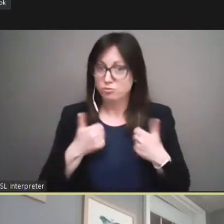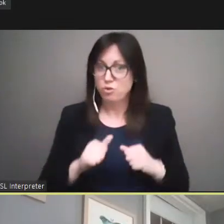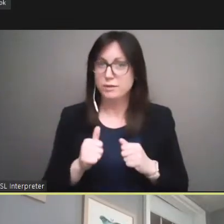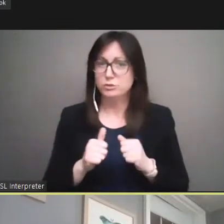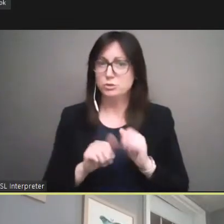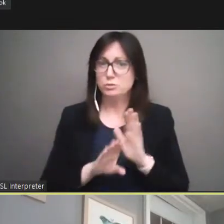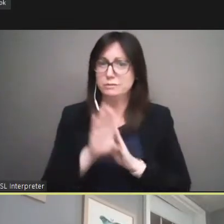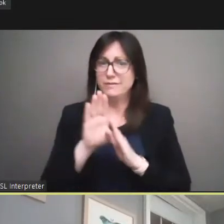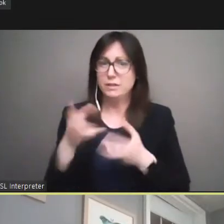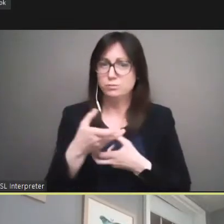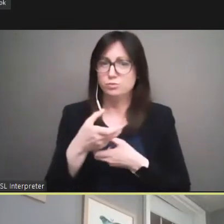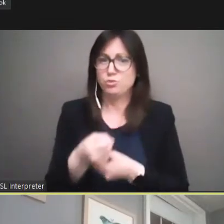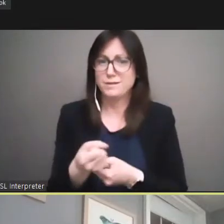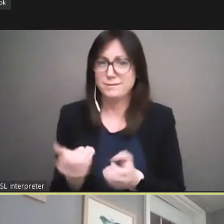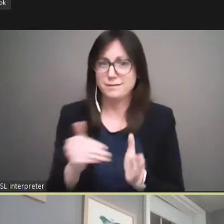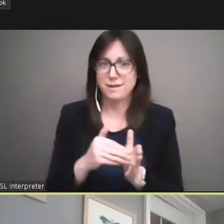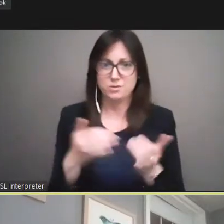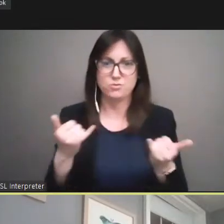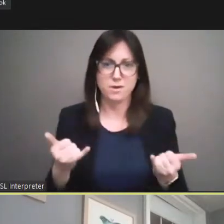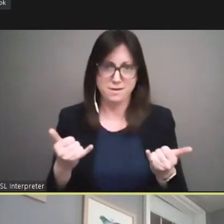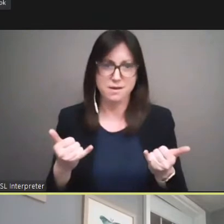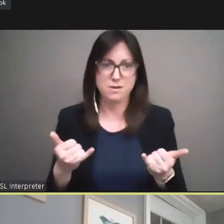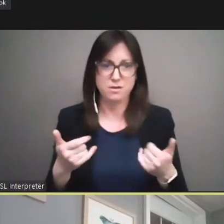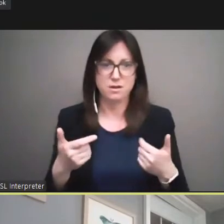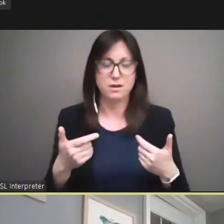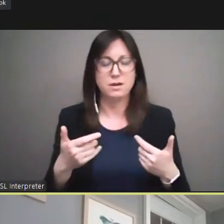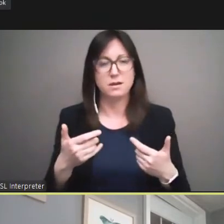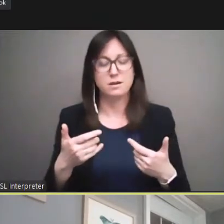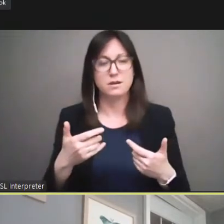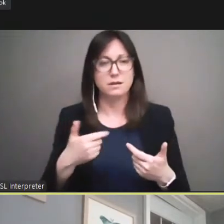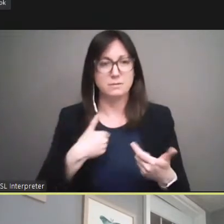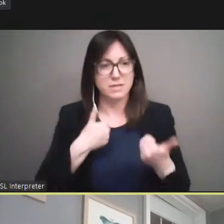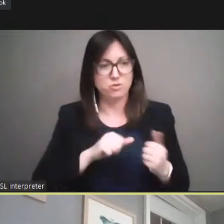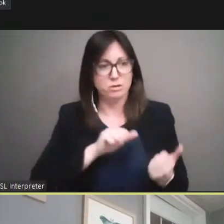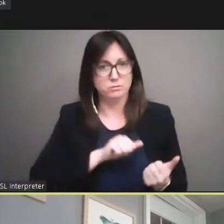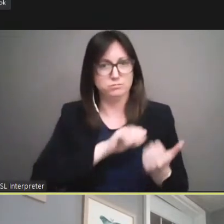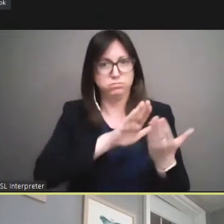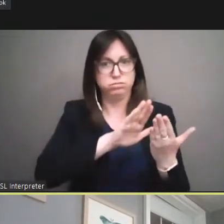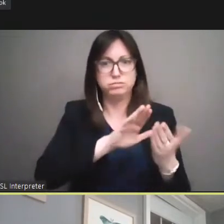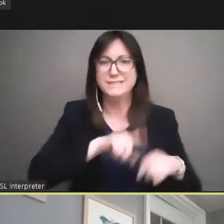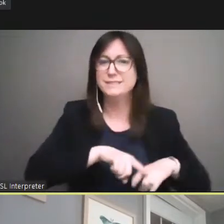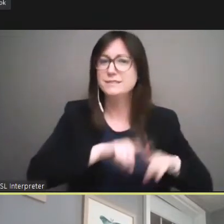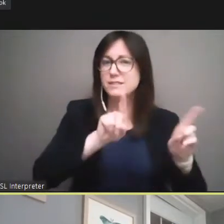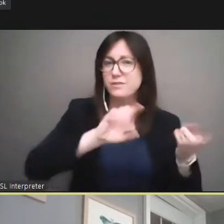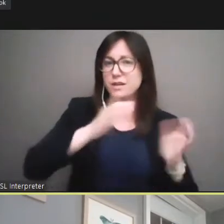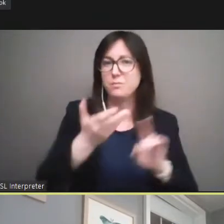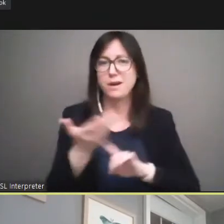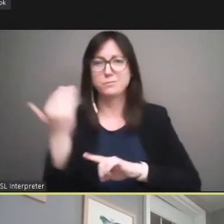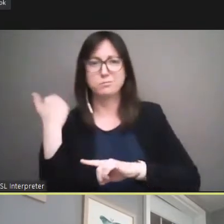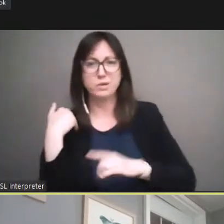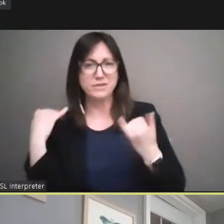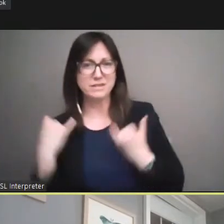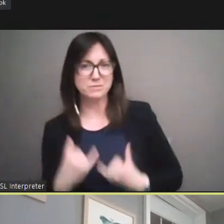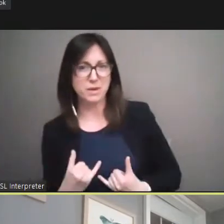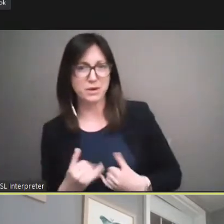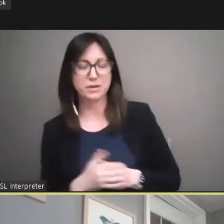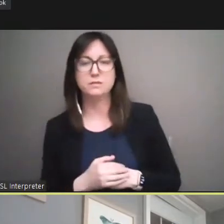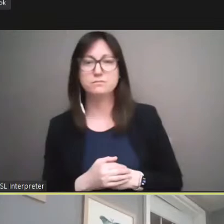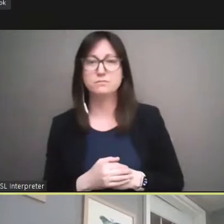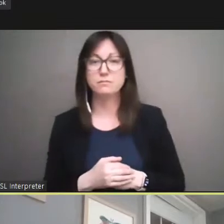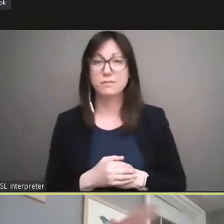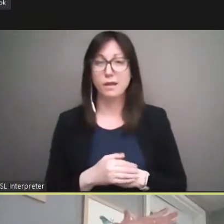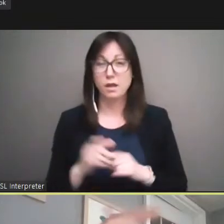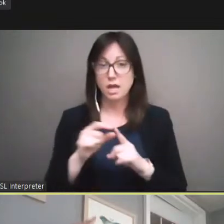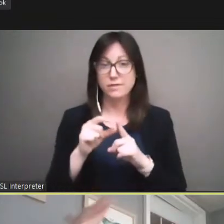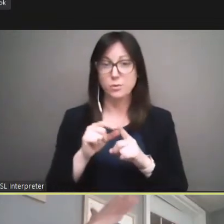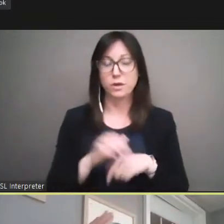feel trying to do things a little bit differently, and I feel like the word consultation